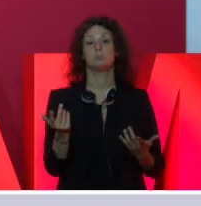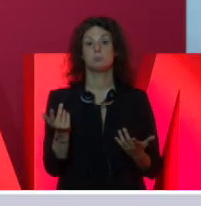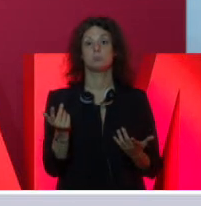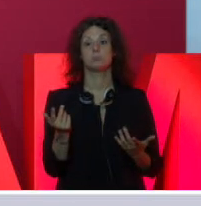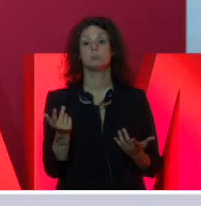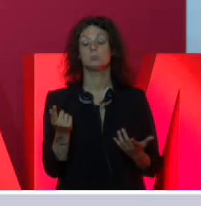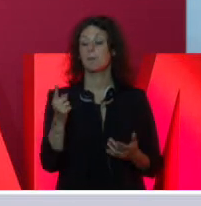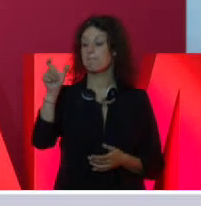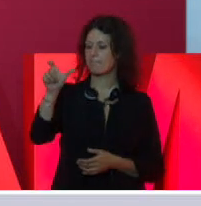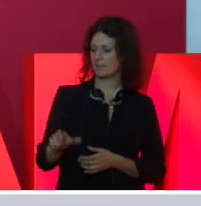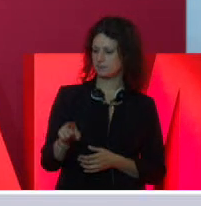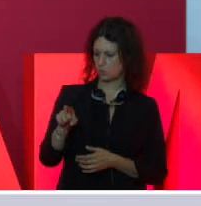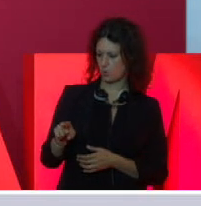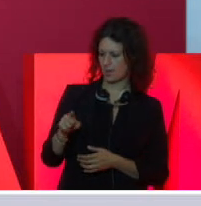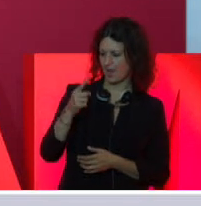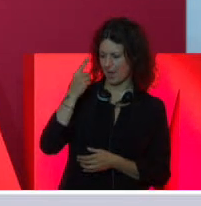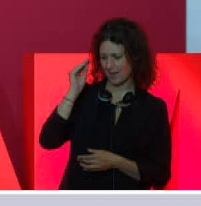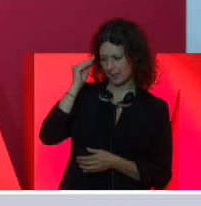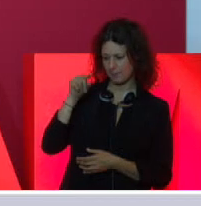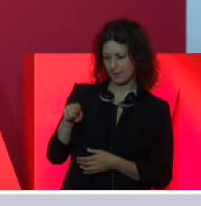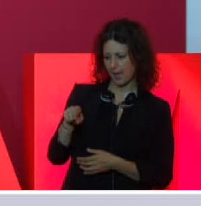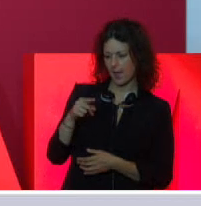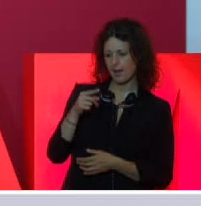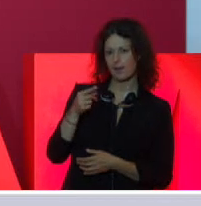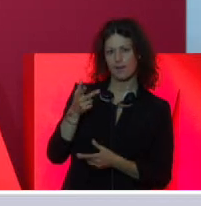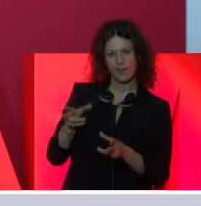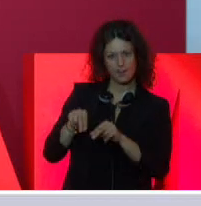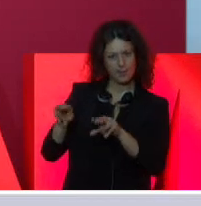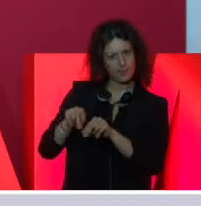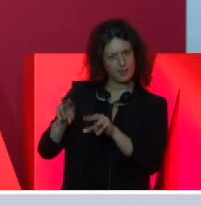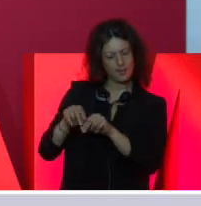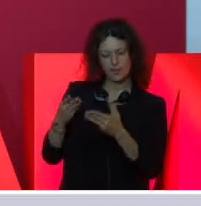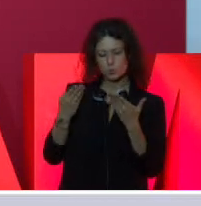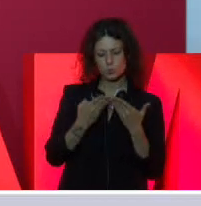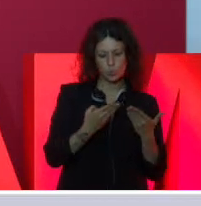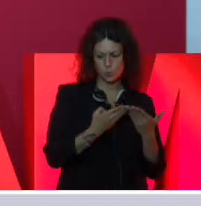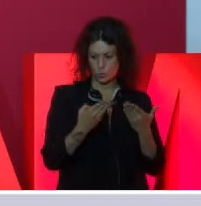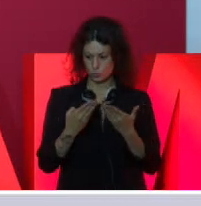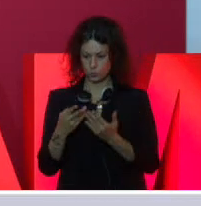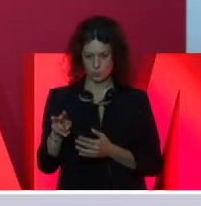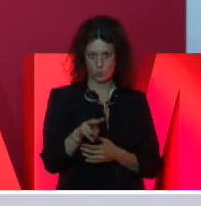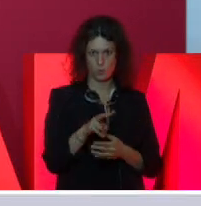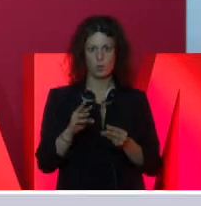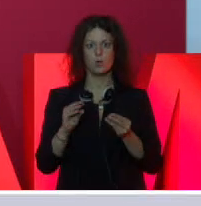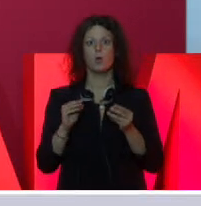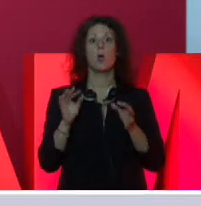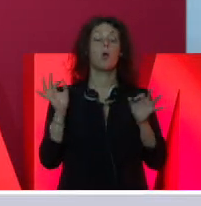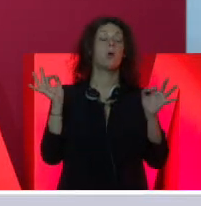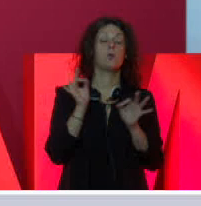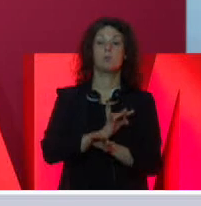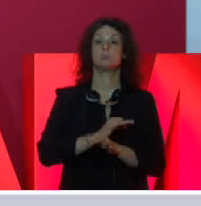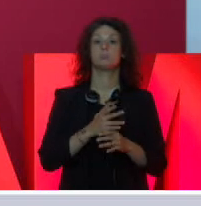recurrence risk of a criminal, or if we try to understand whether a